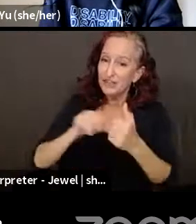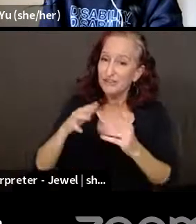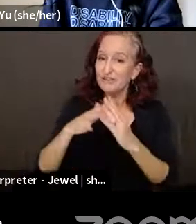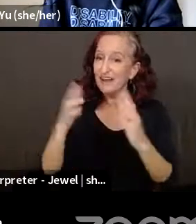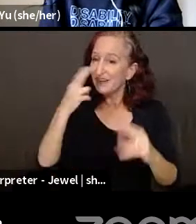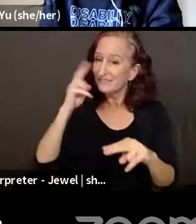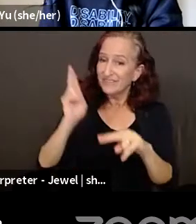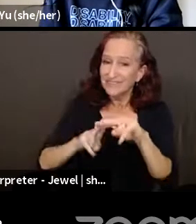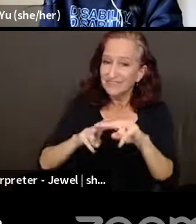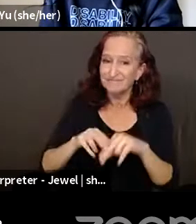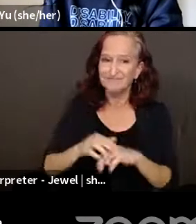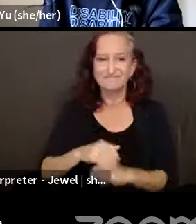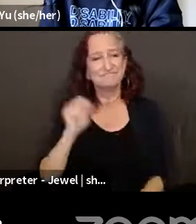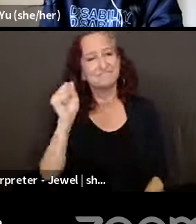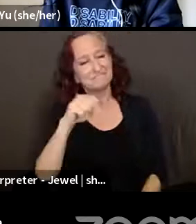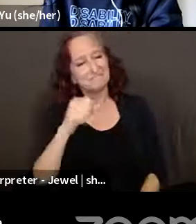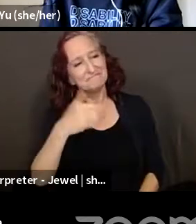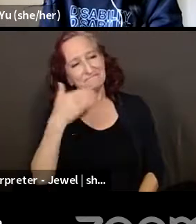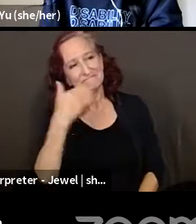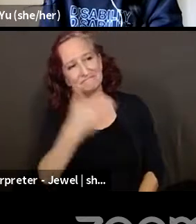Yes, thank you.